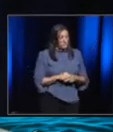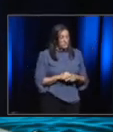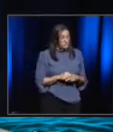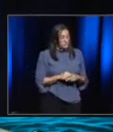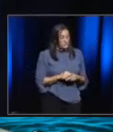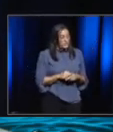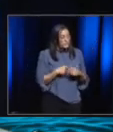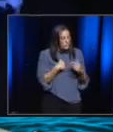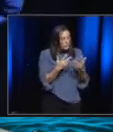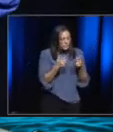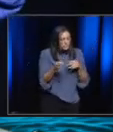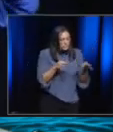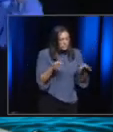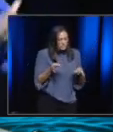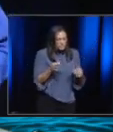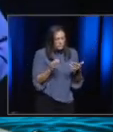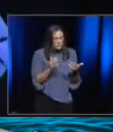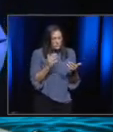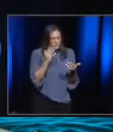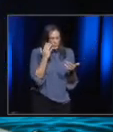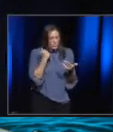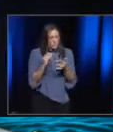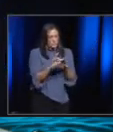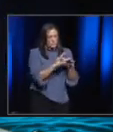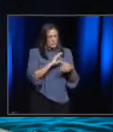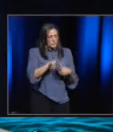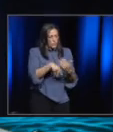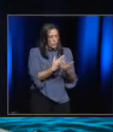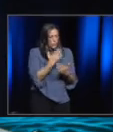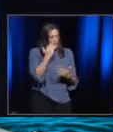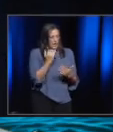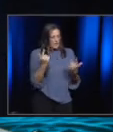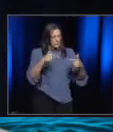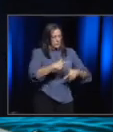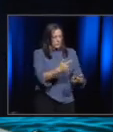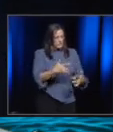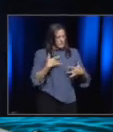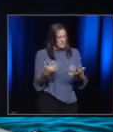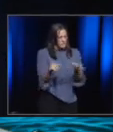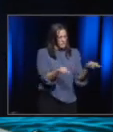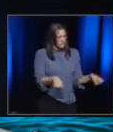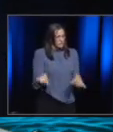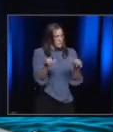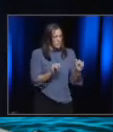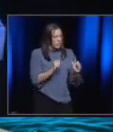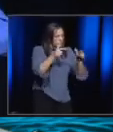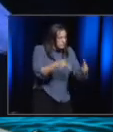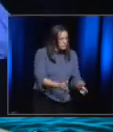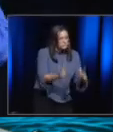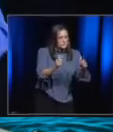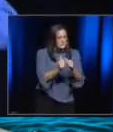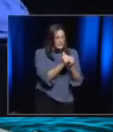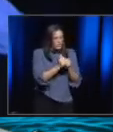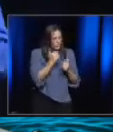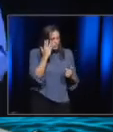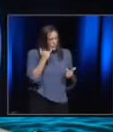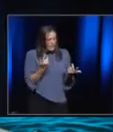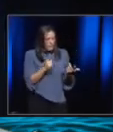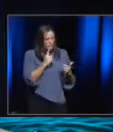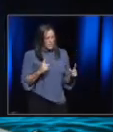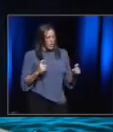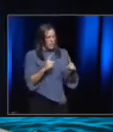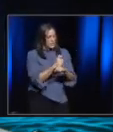an explanation that unites all of dolphin synchrony, the side-by-side simple synchrony, and these complex